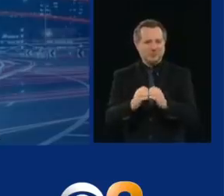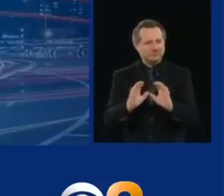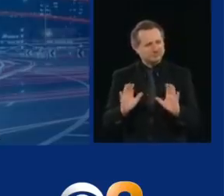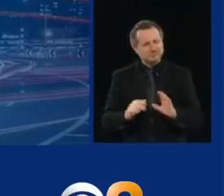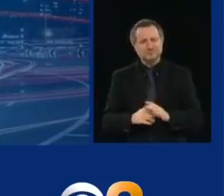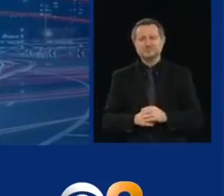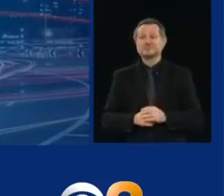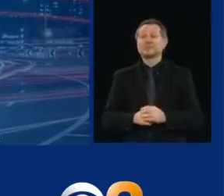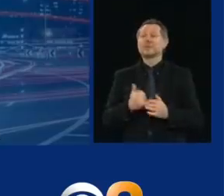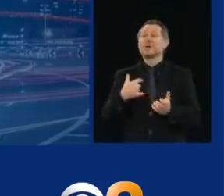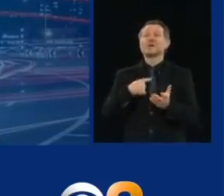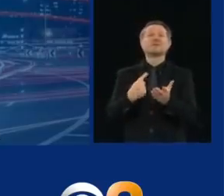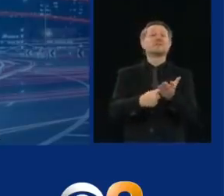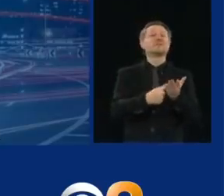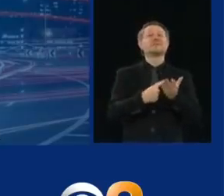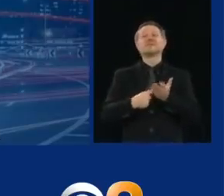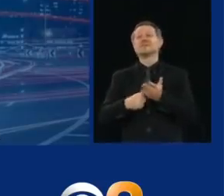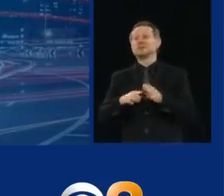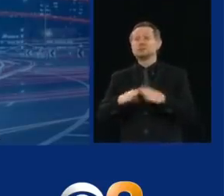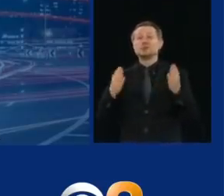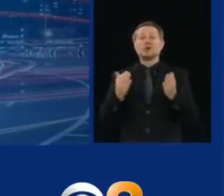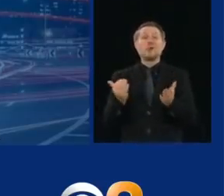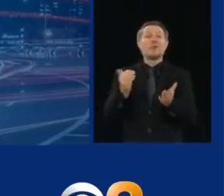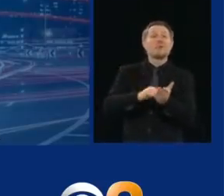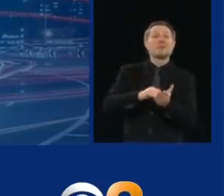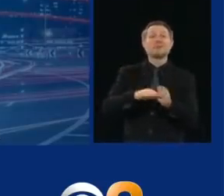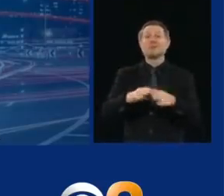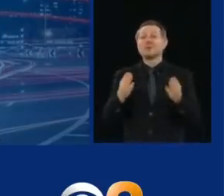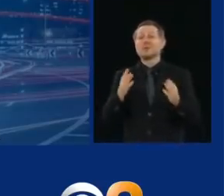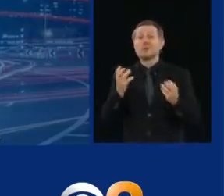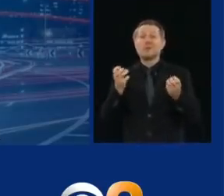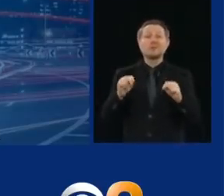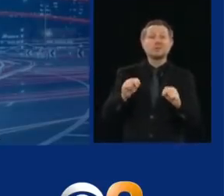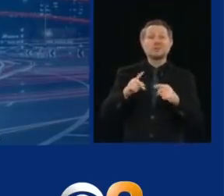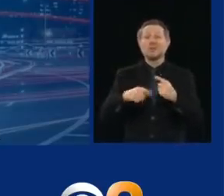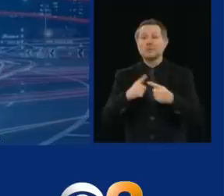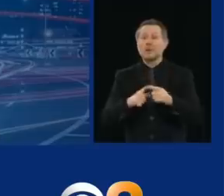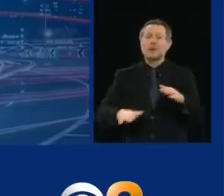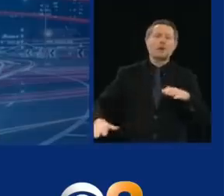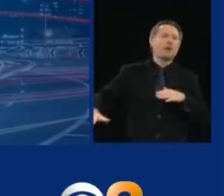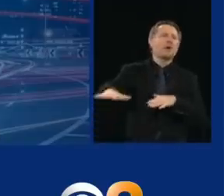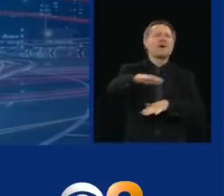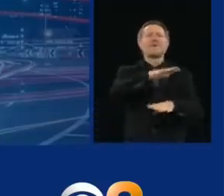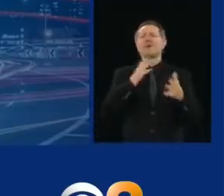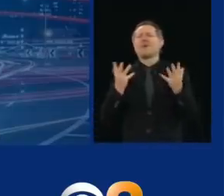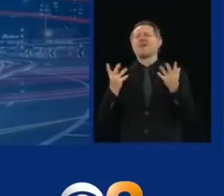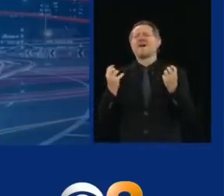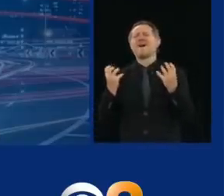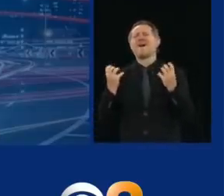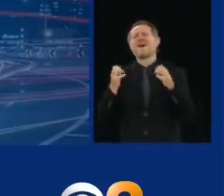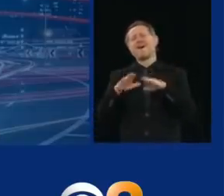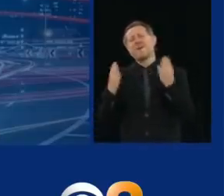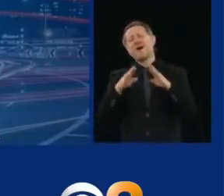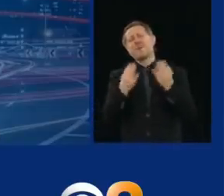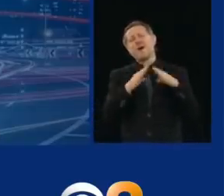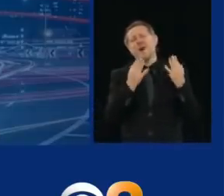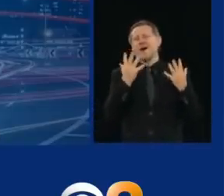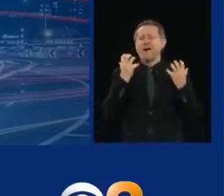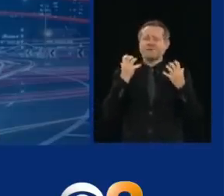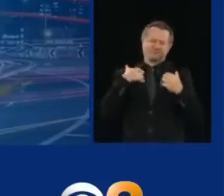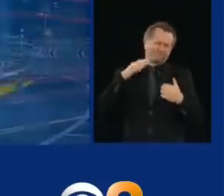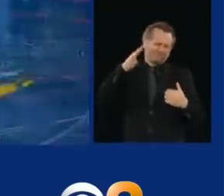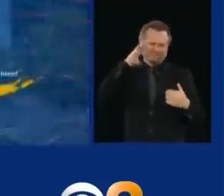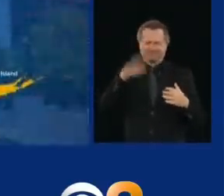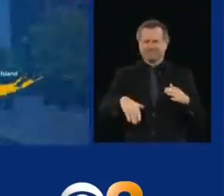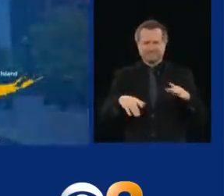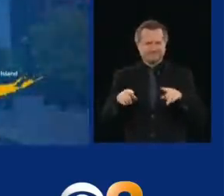Question is reopening, not reopening or not. Everybody wants to reopen. Nobody wants to reopen more than I do.